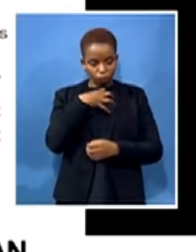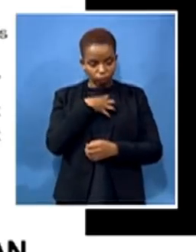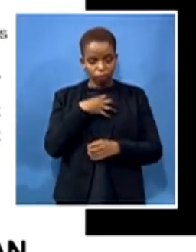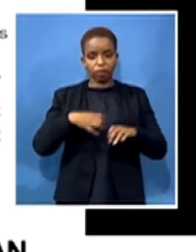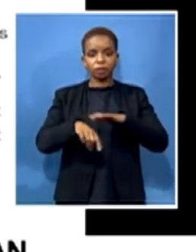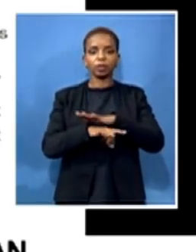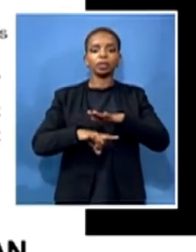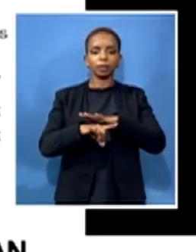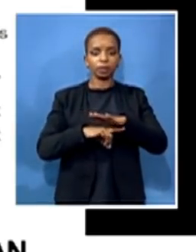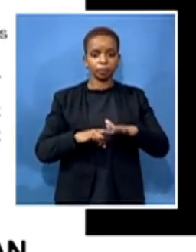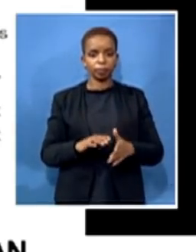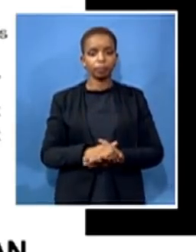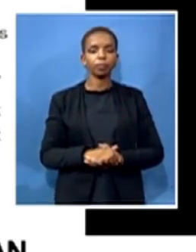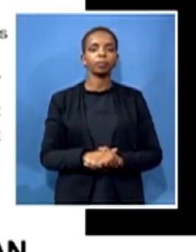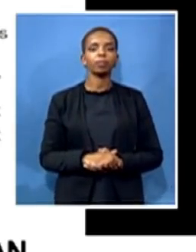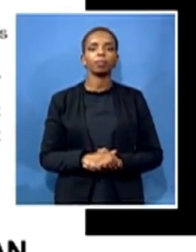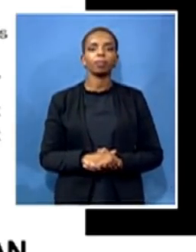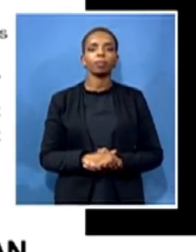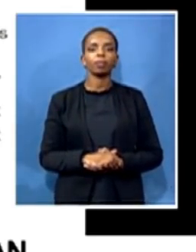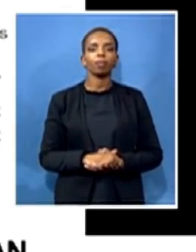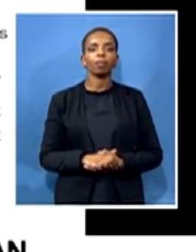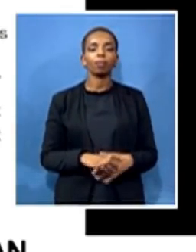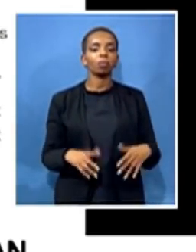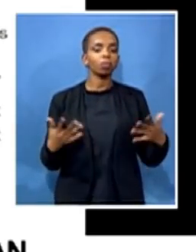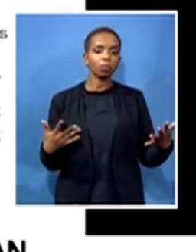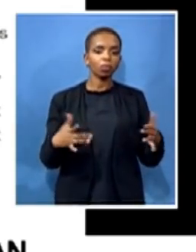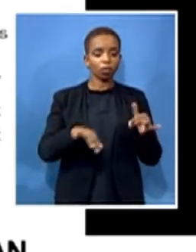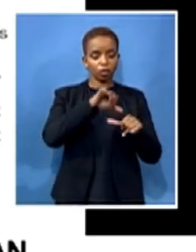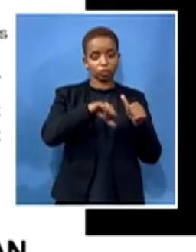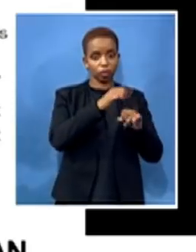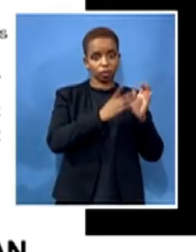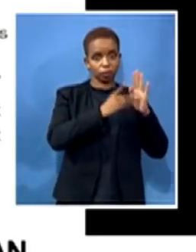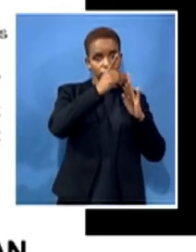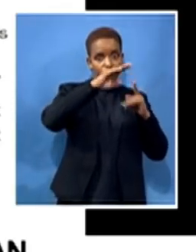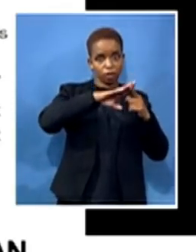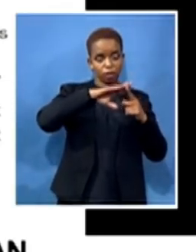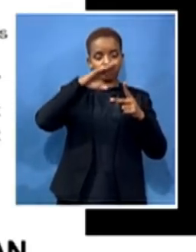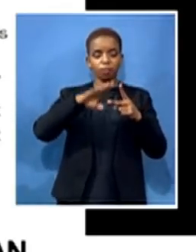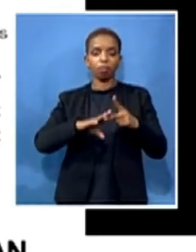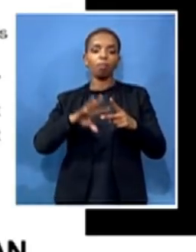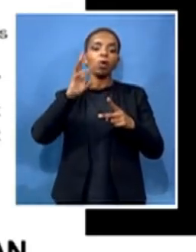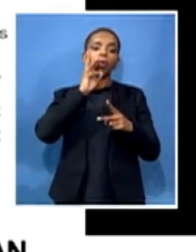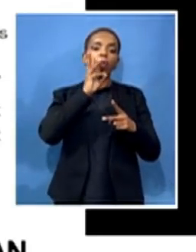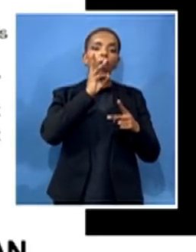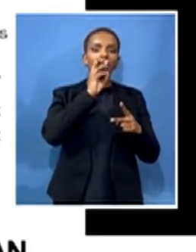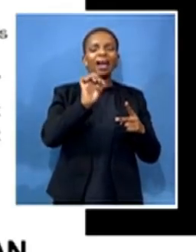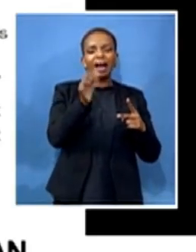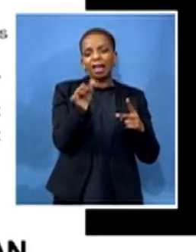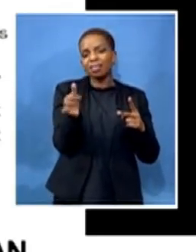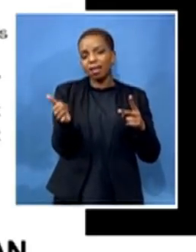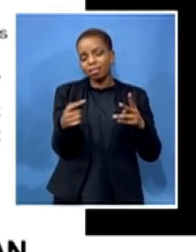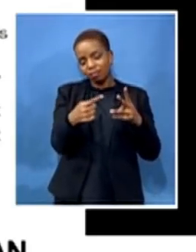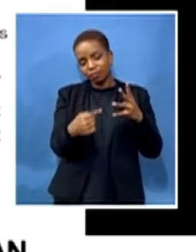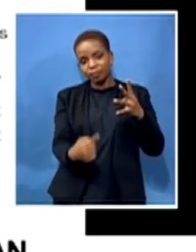social development, water, and all the other departments have to work in